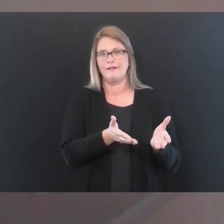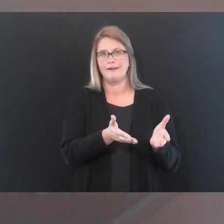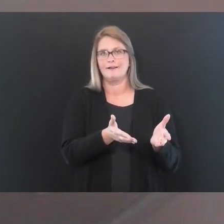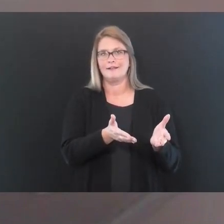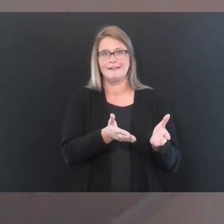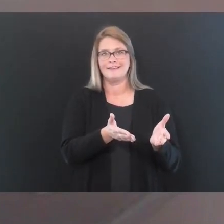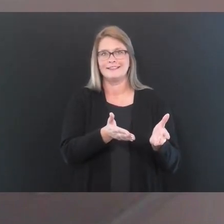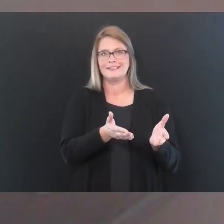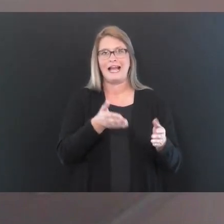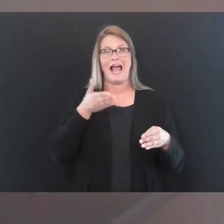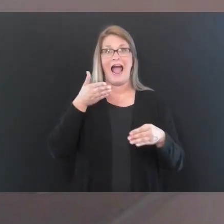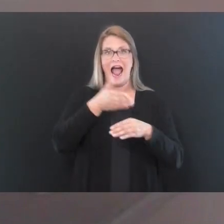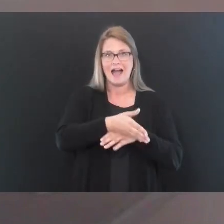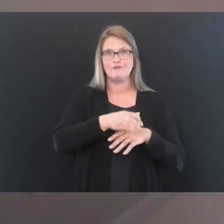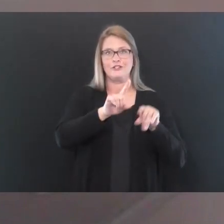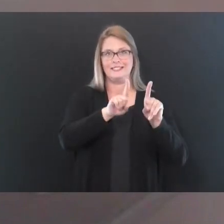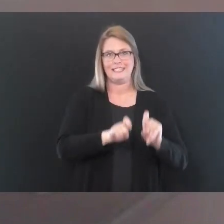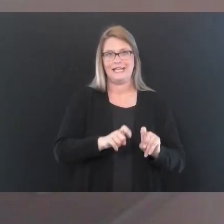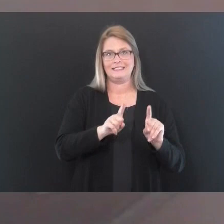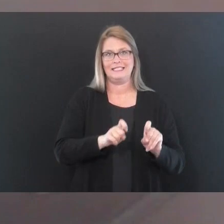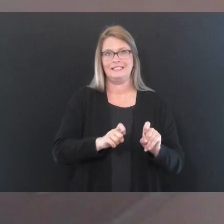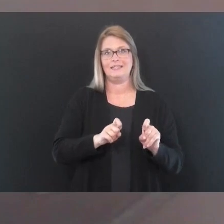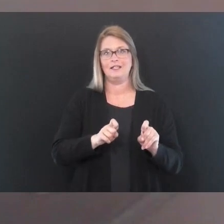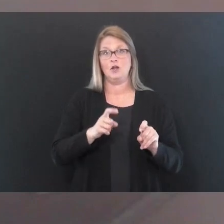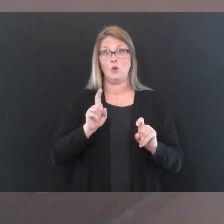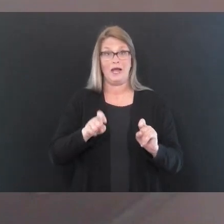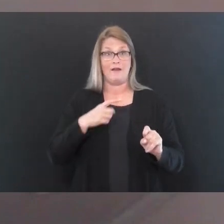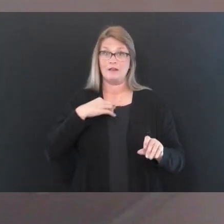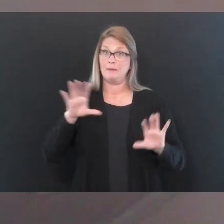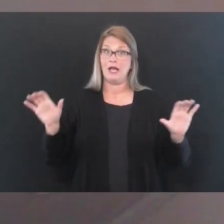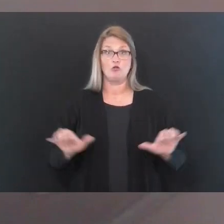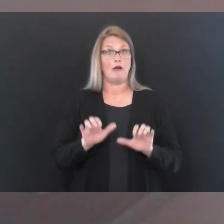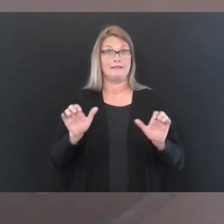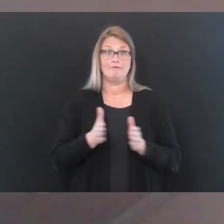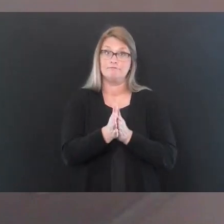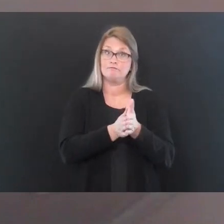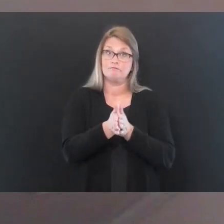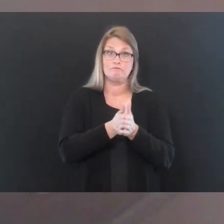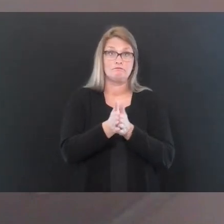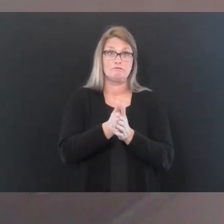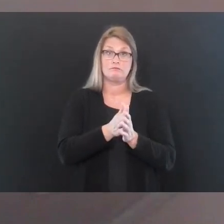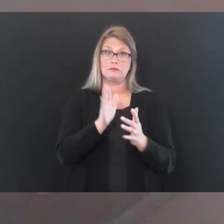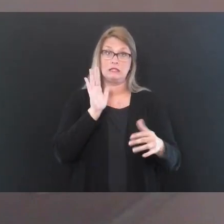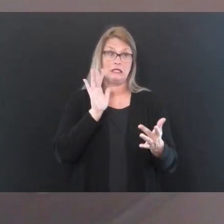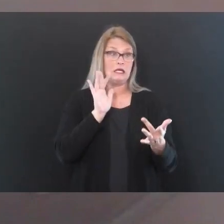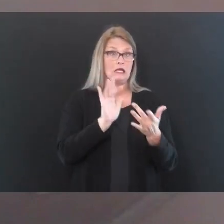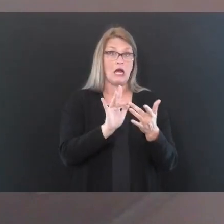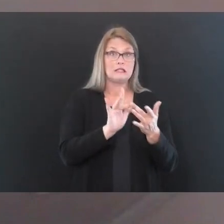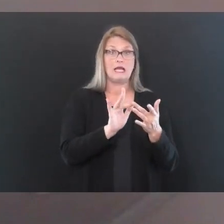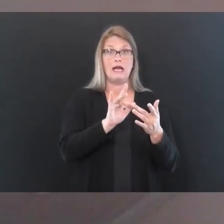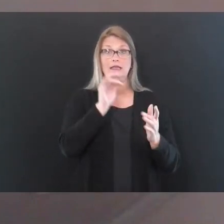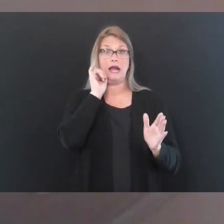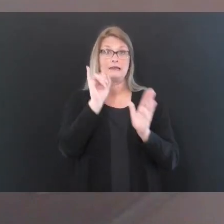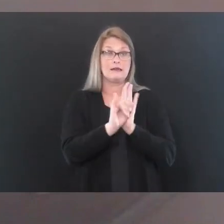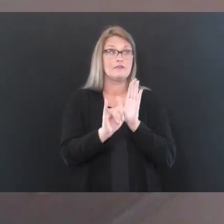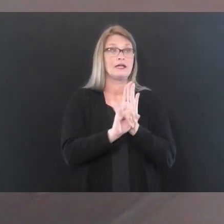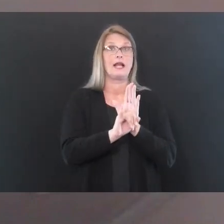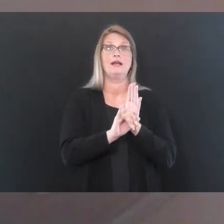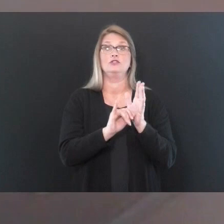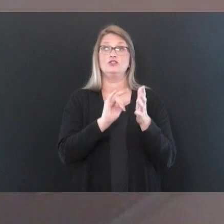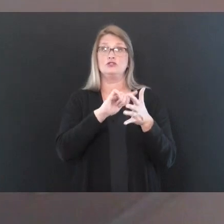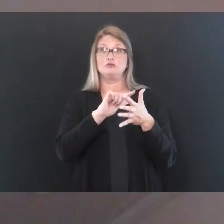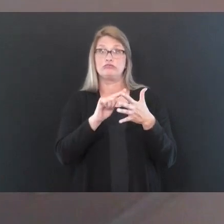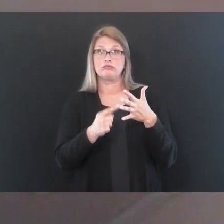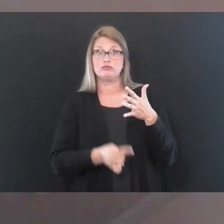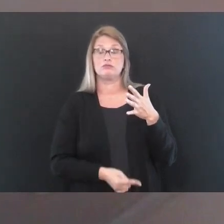after the initial testing. And then we would have to be aggressive about testing, contact identification, and then,